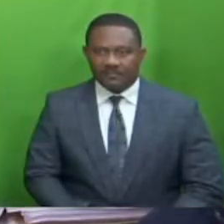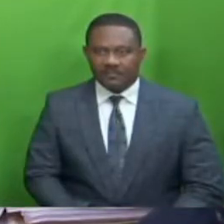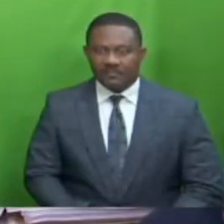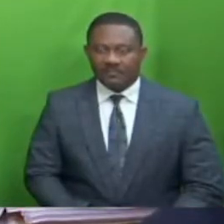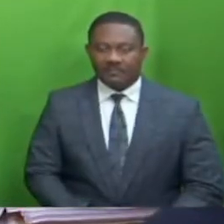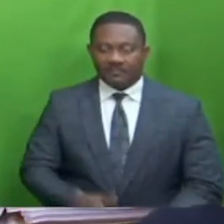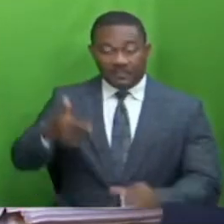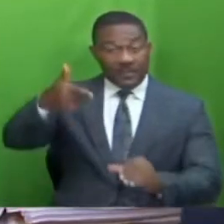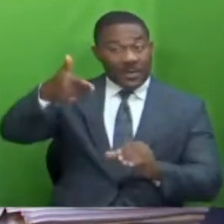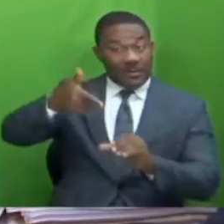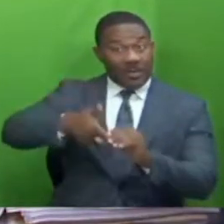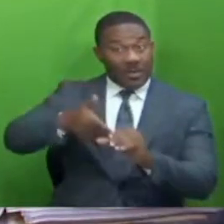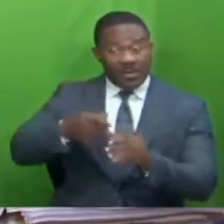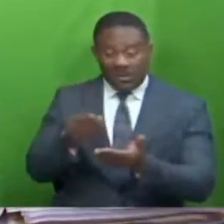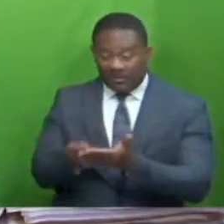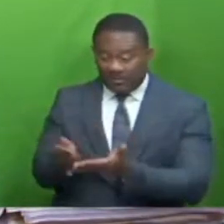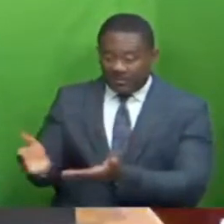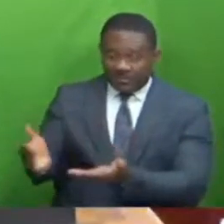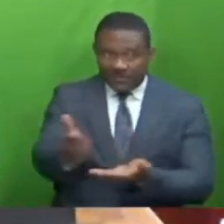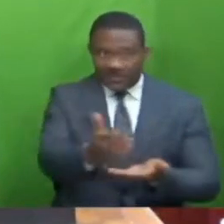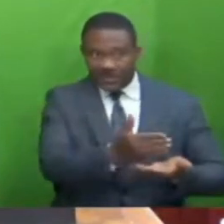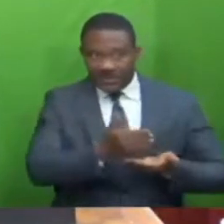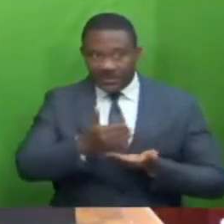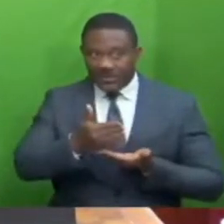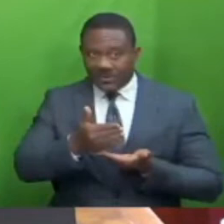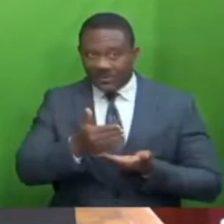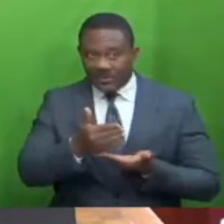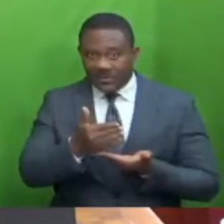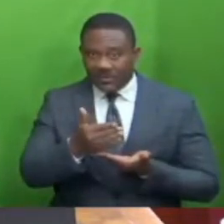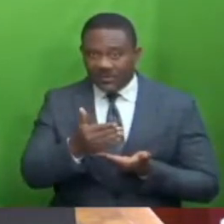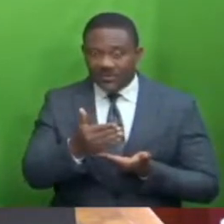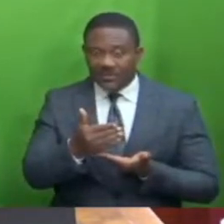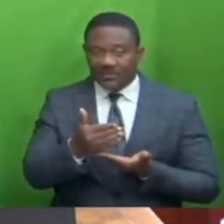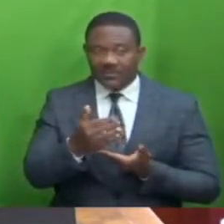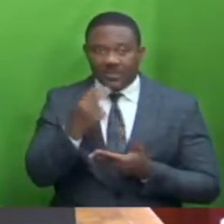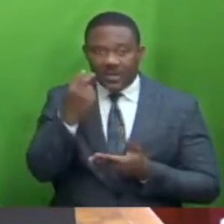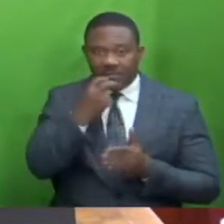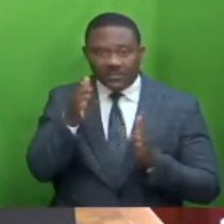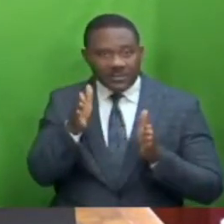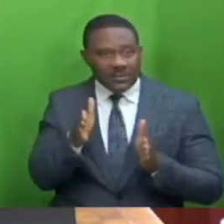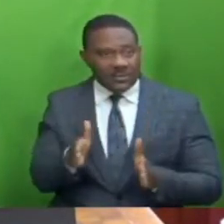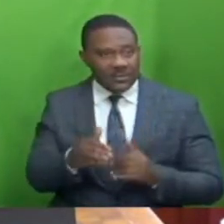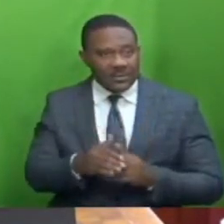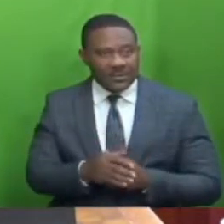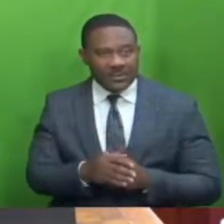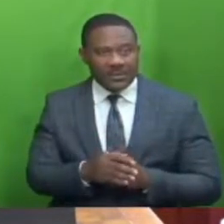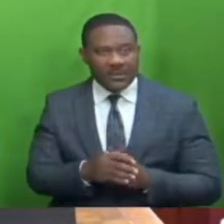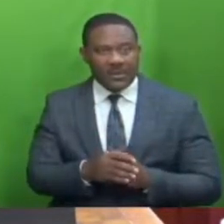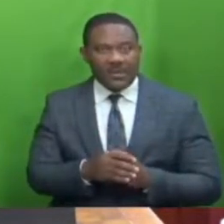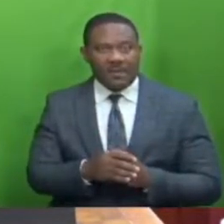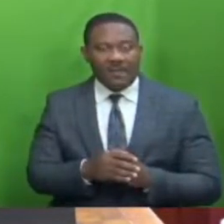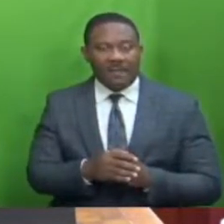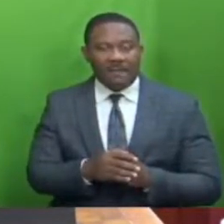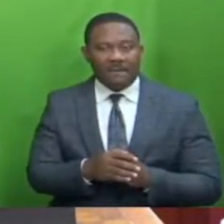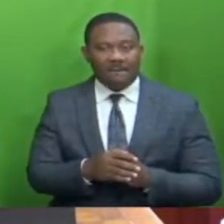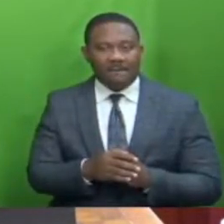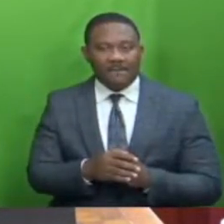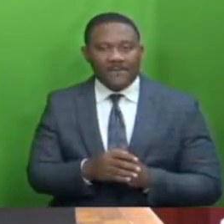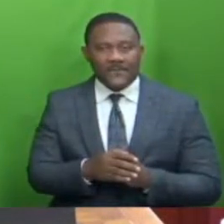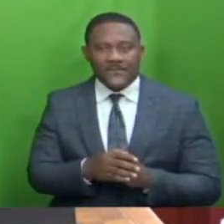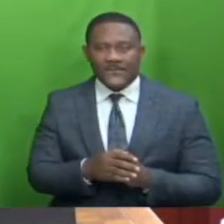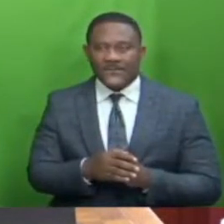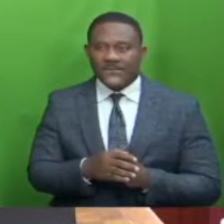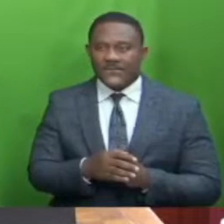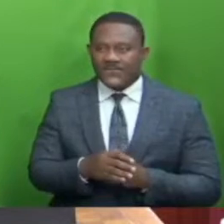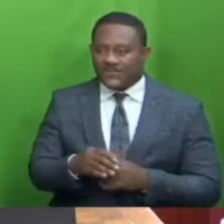Petroleum revenue and utilization for 2022. Mr. Speaker, total petroleum receipts, proceeds from liftings